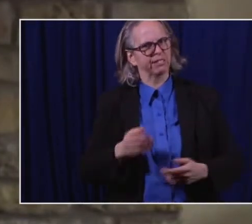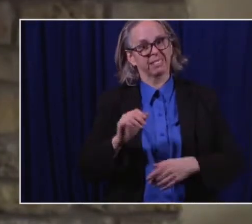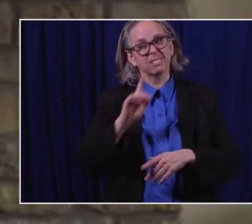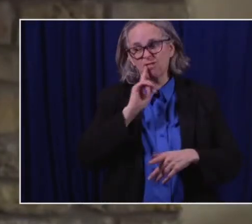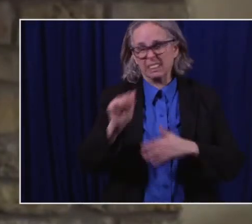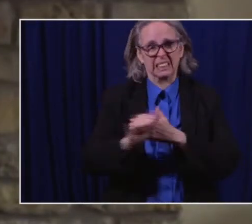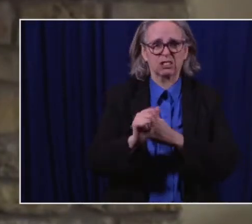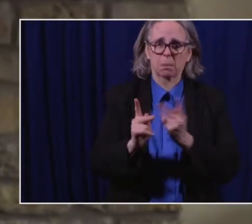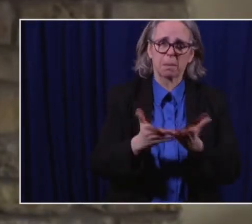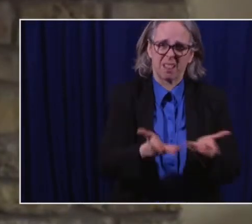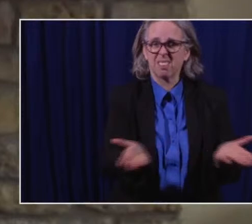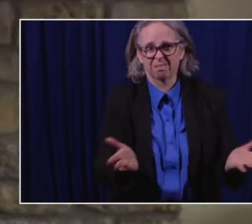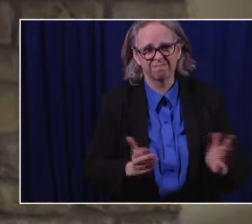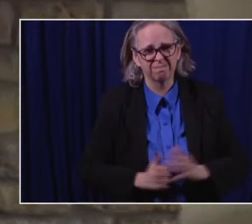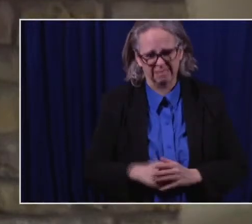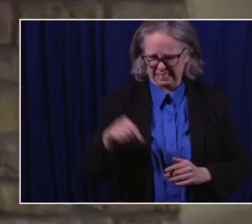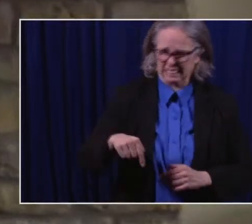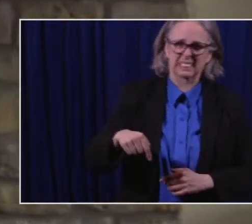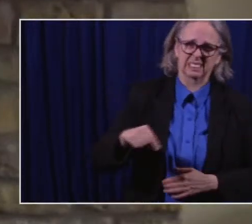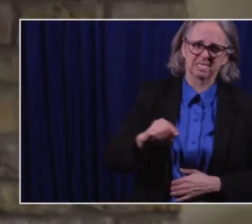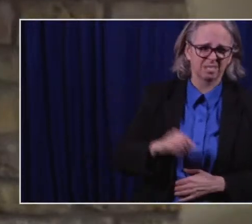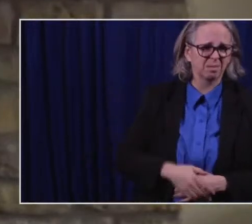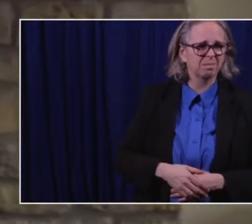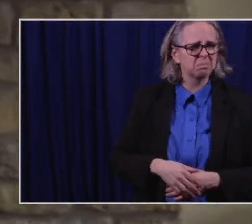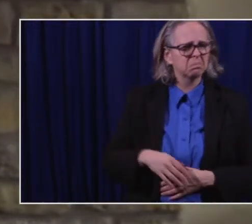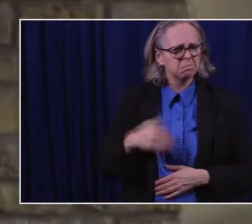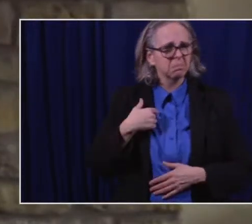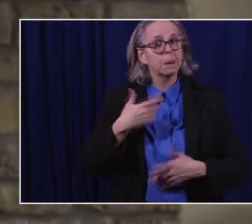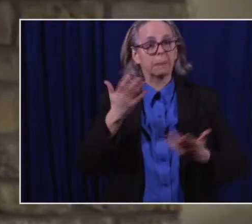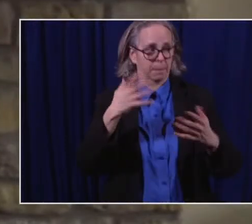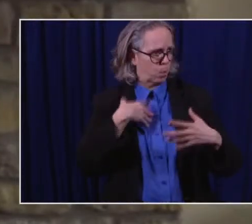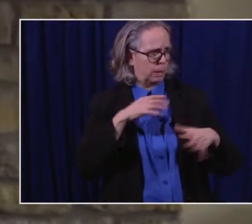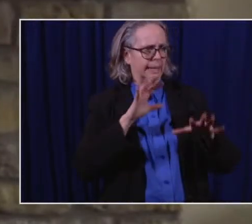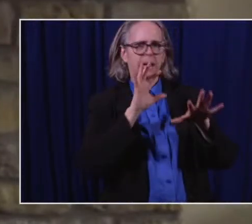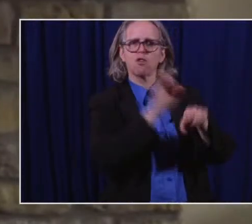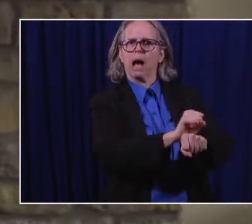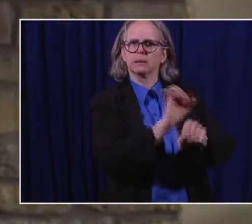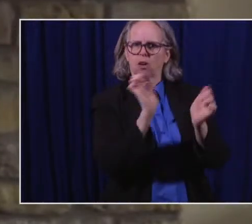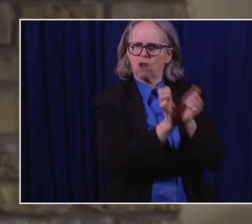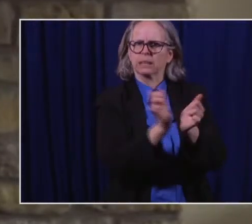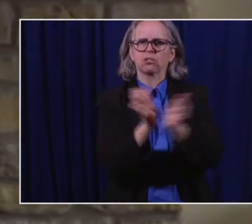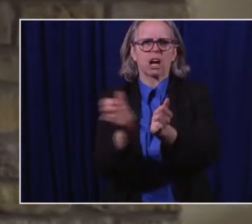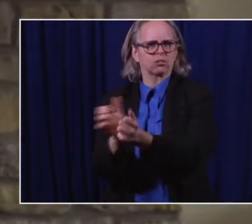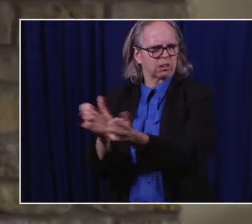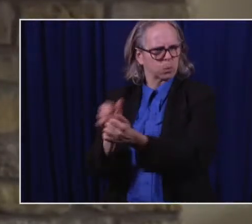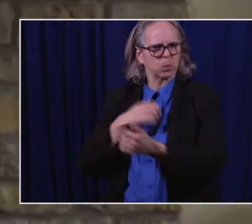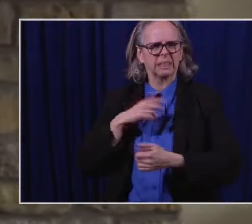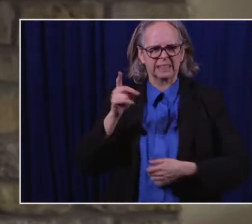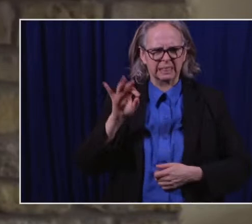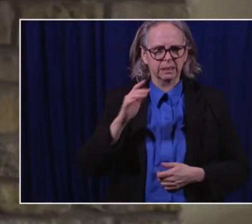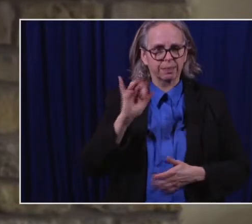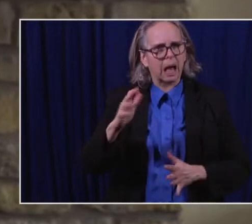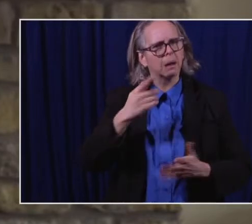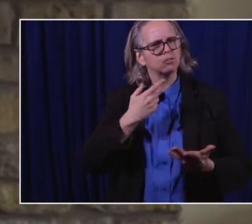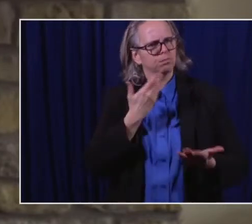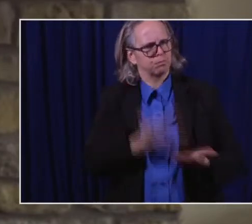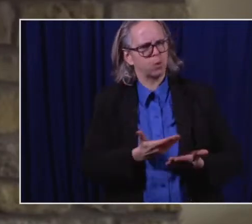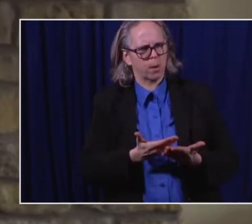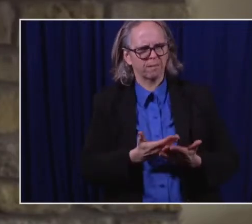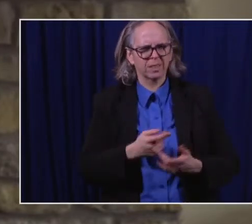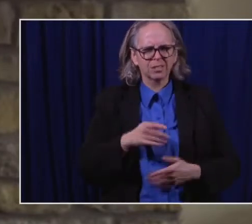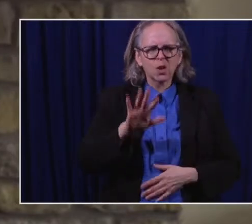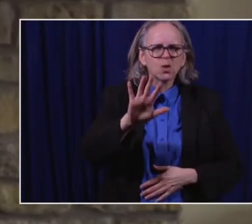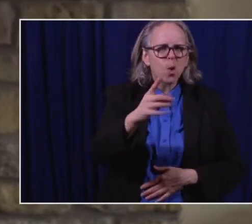recent arrests that were made certainly confirm that. So you were breaking up, Laura. I couldn't hear all